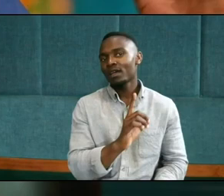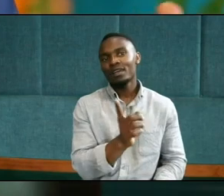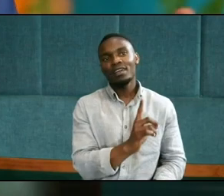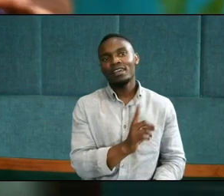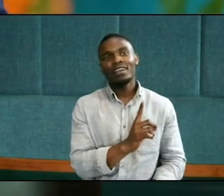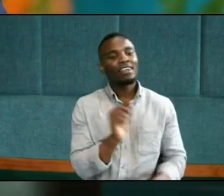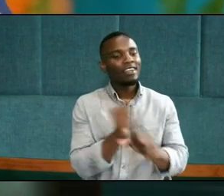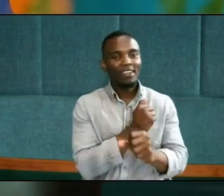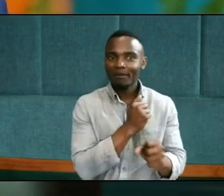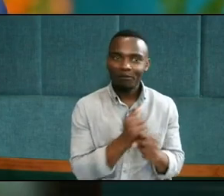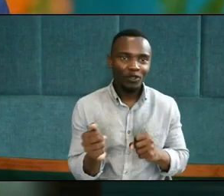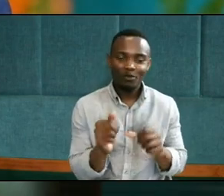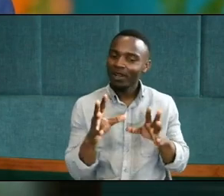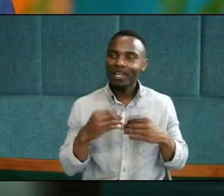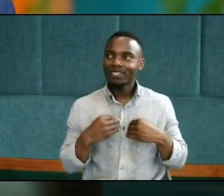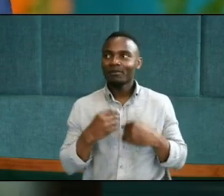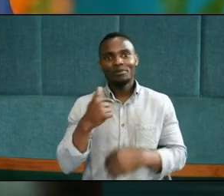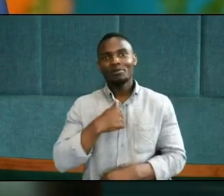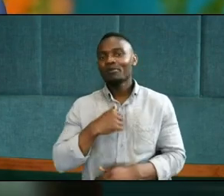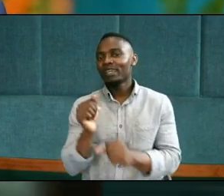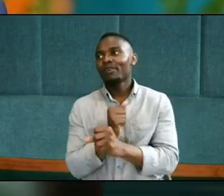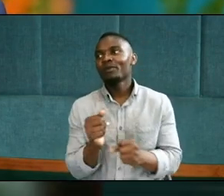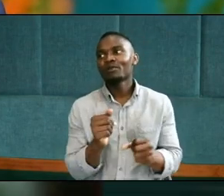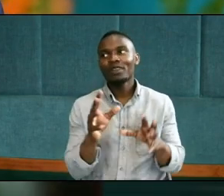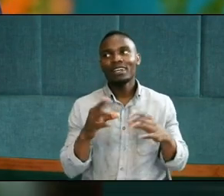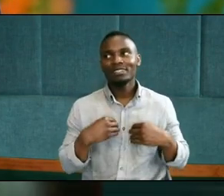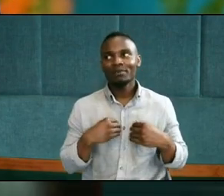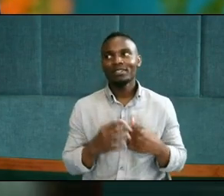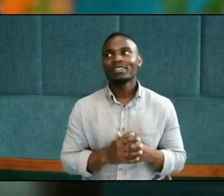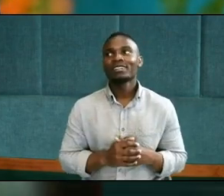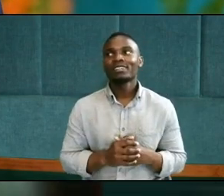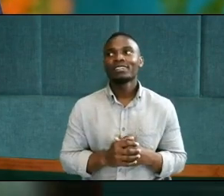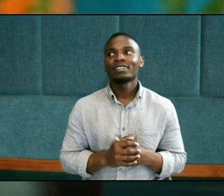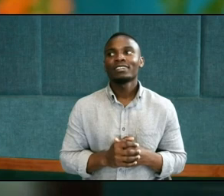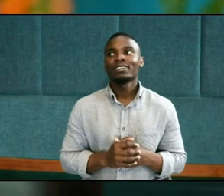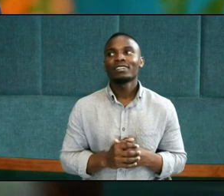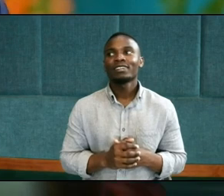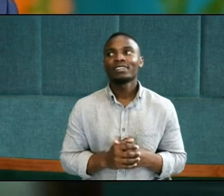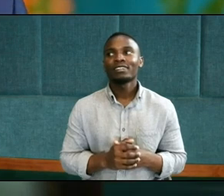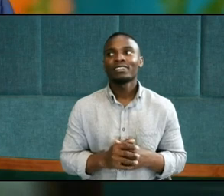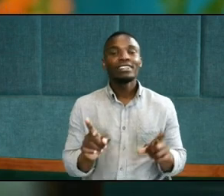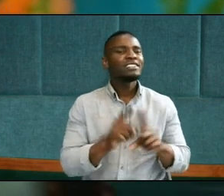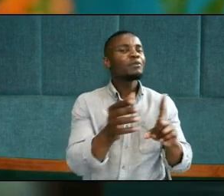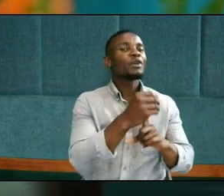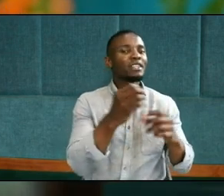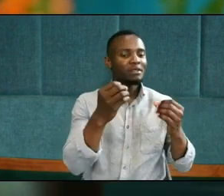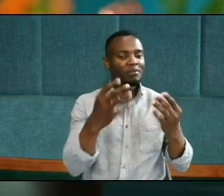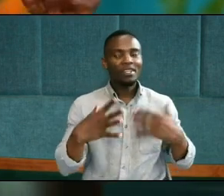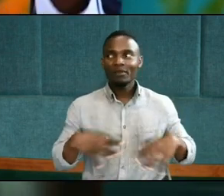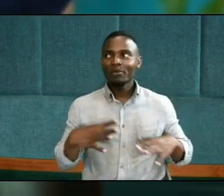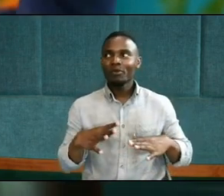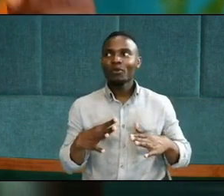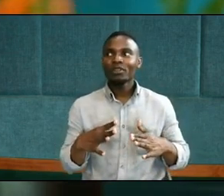cannot command me. I cannot be commanded by these dirty people. Huh? And you find people, hey, they tell the story.